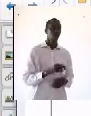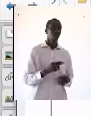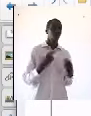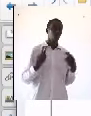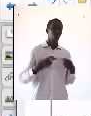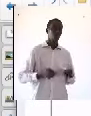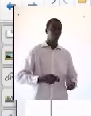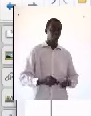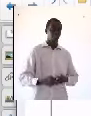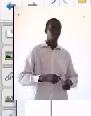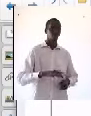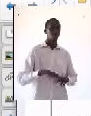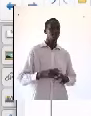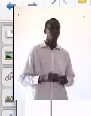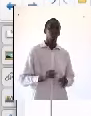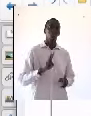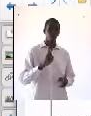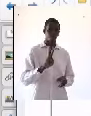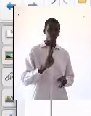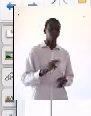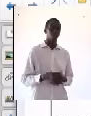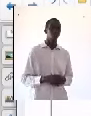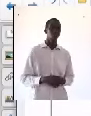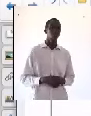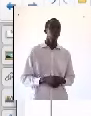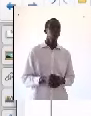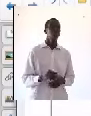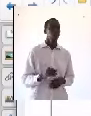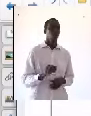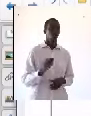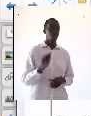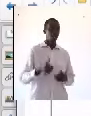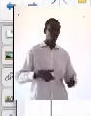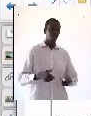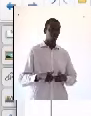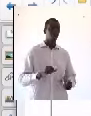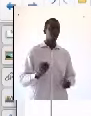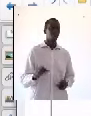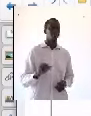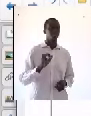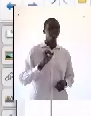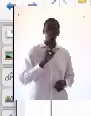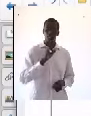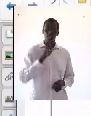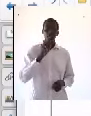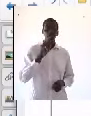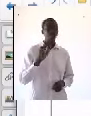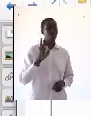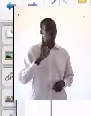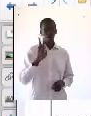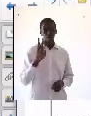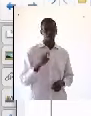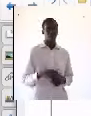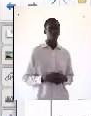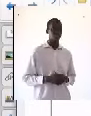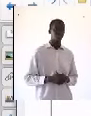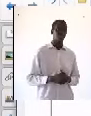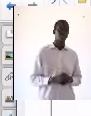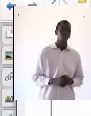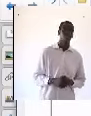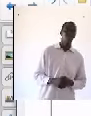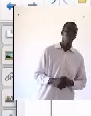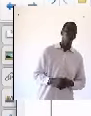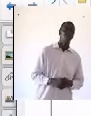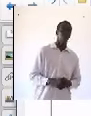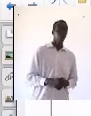it. And also, the body activities are mainly voluntary. In the somatic nervous system,